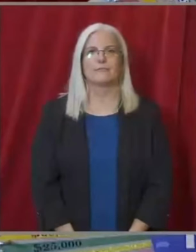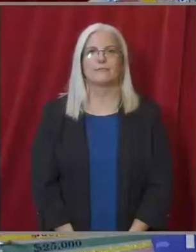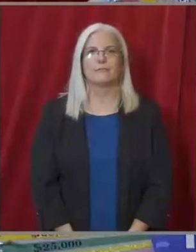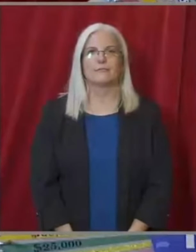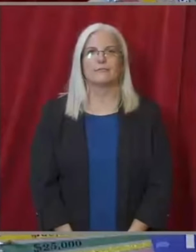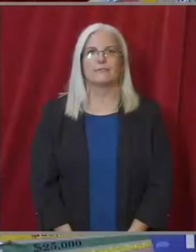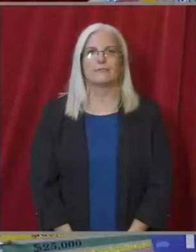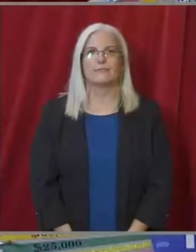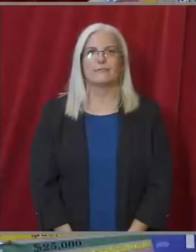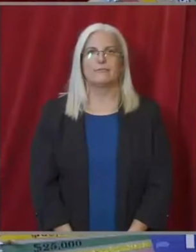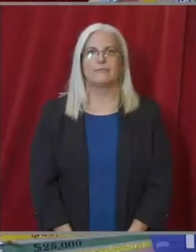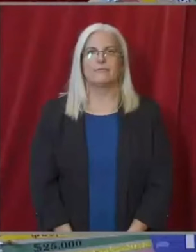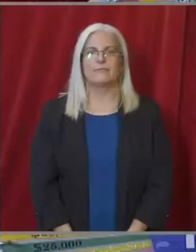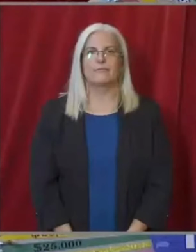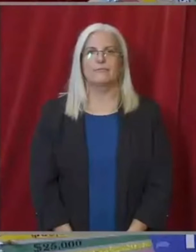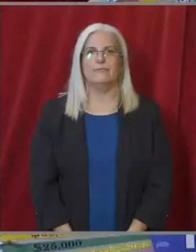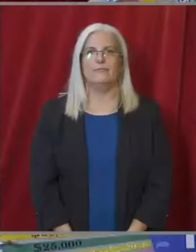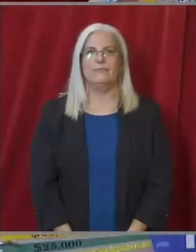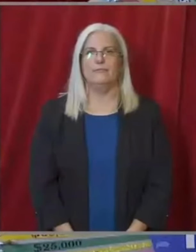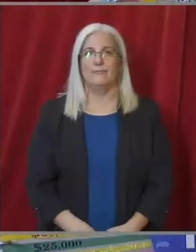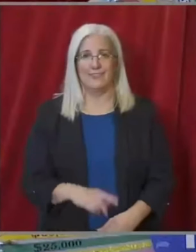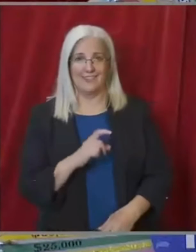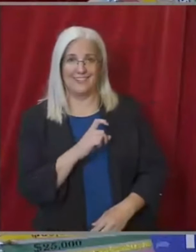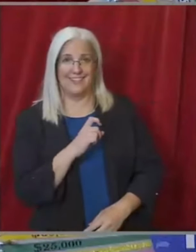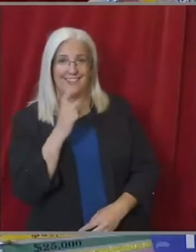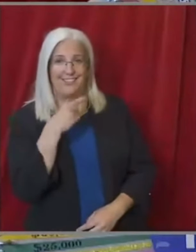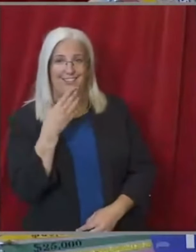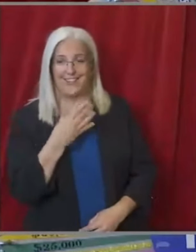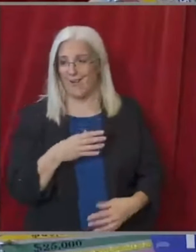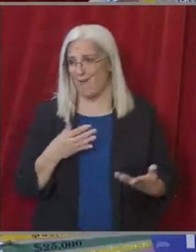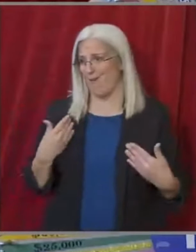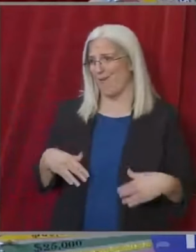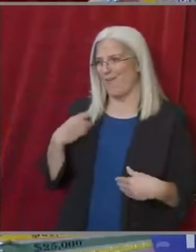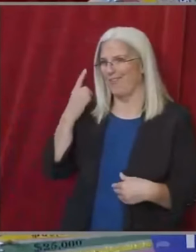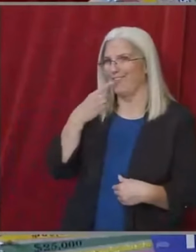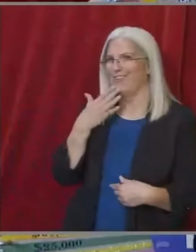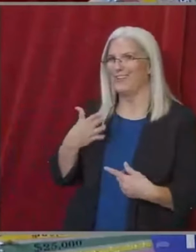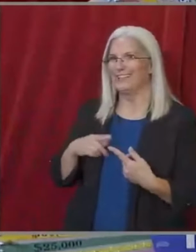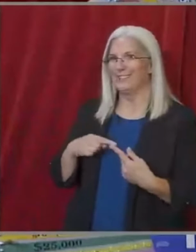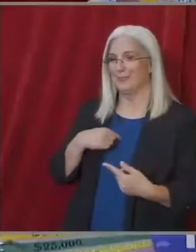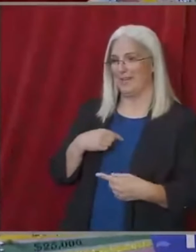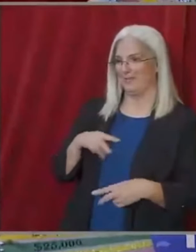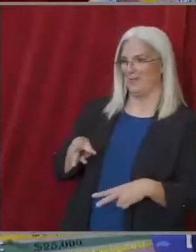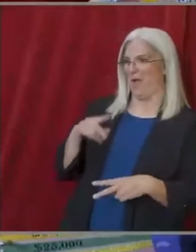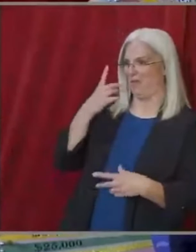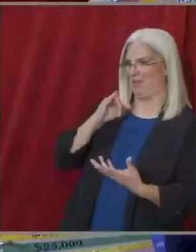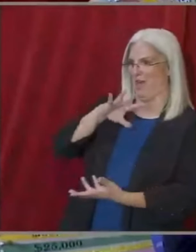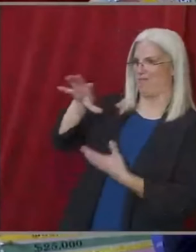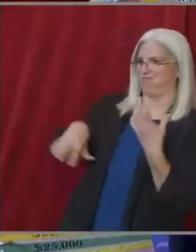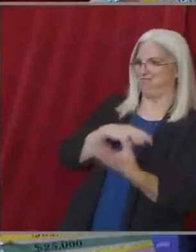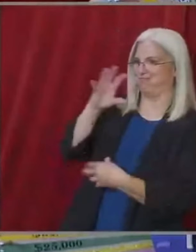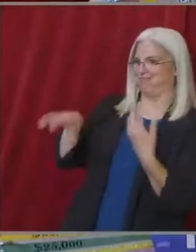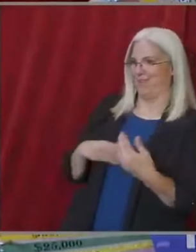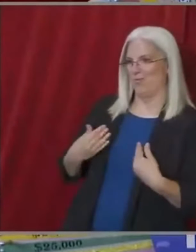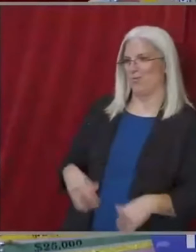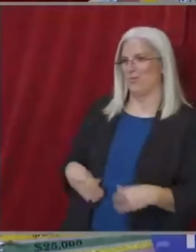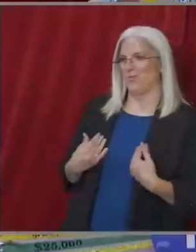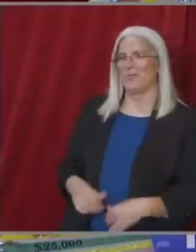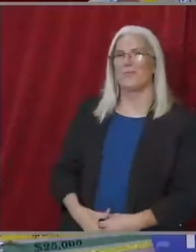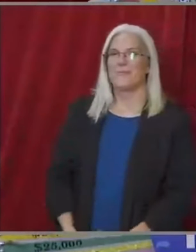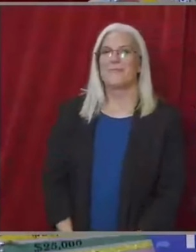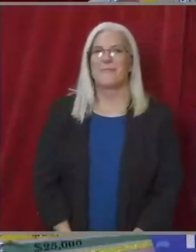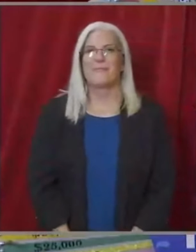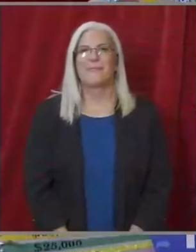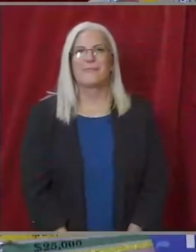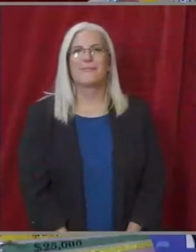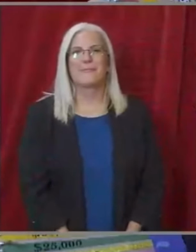Nice. Everything look okay? It looks great. All right. To my eyes. Yes. To your eyes. I'm looking. Right? All right. Let's see. And you